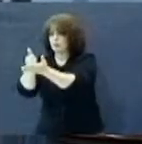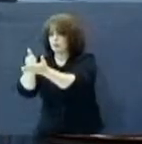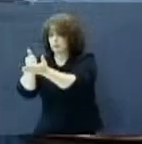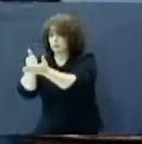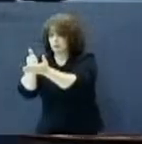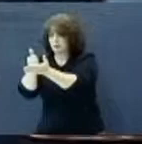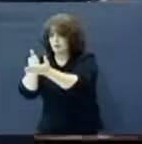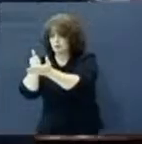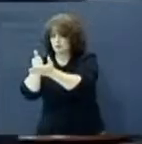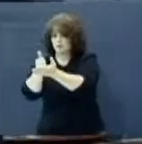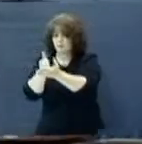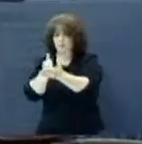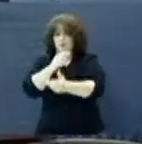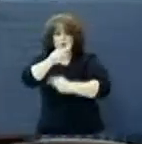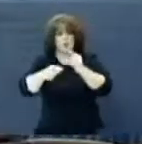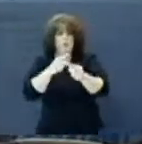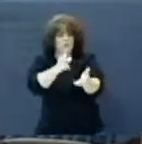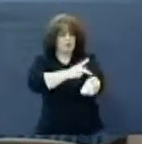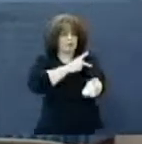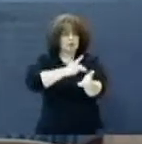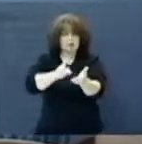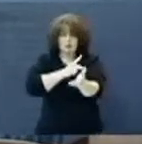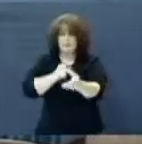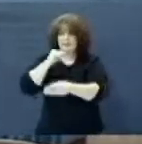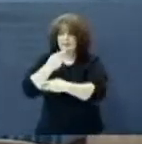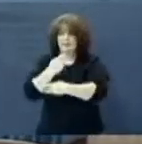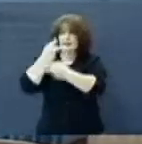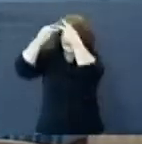When he said, I lift up mine eyes unto the hills